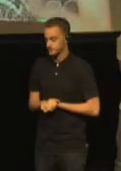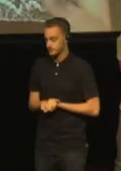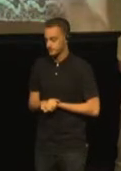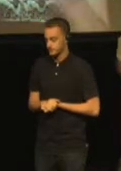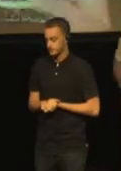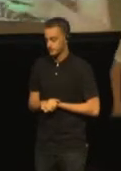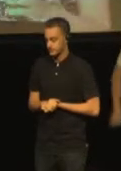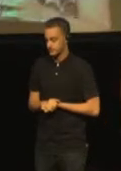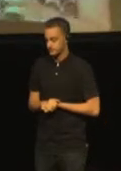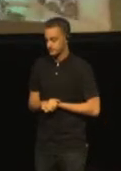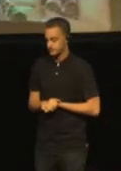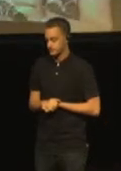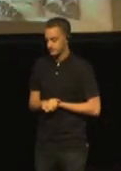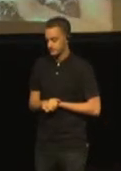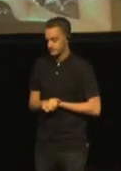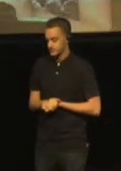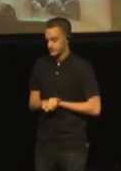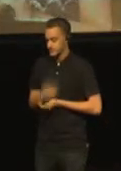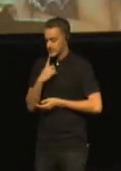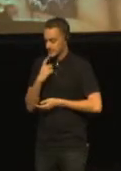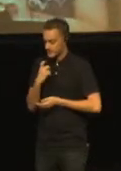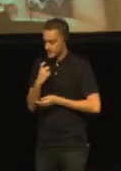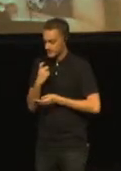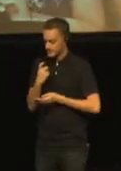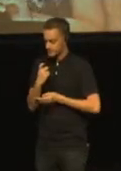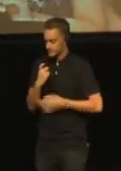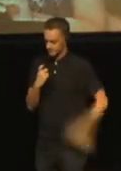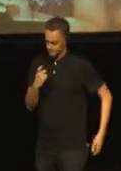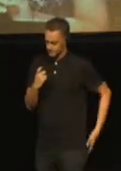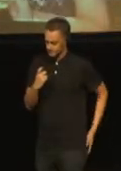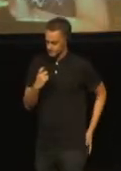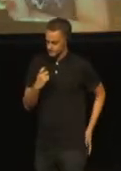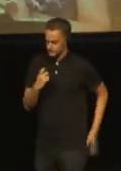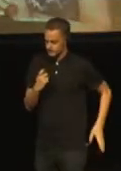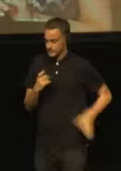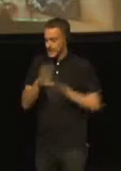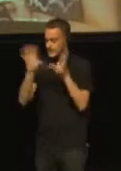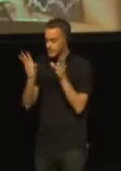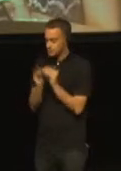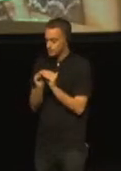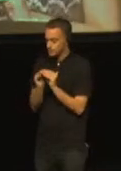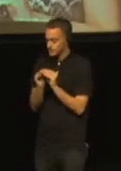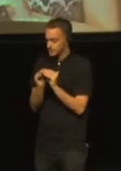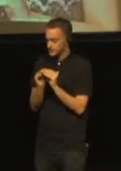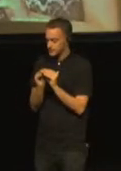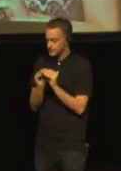course, was to synthesise this huge range of data